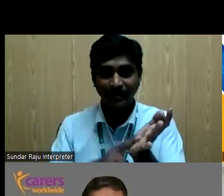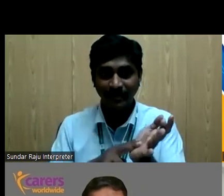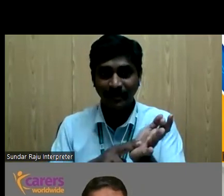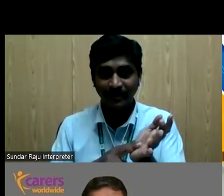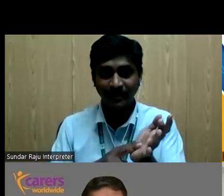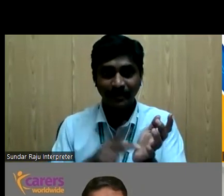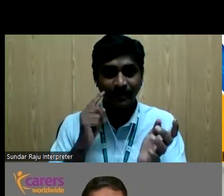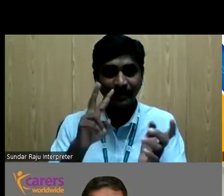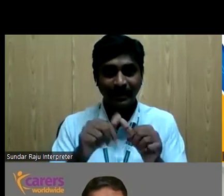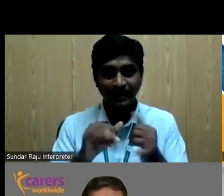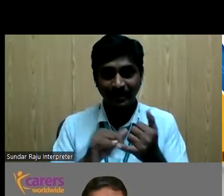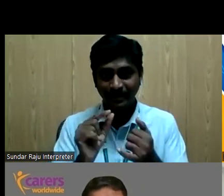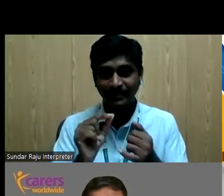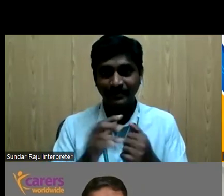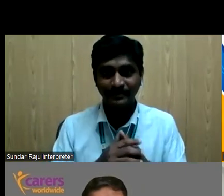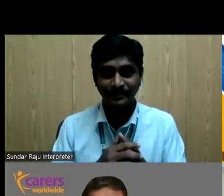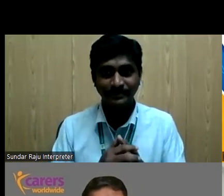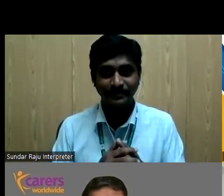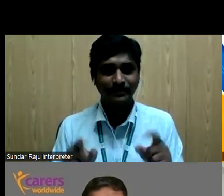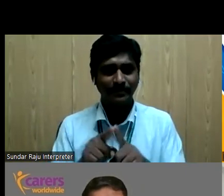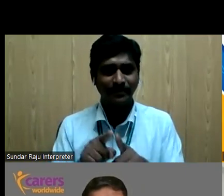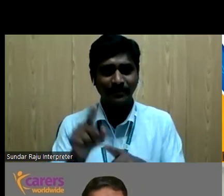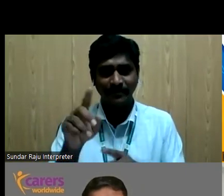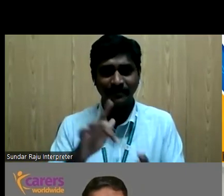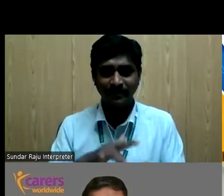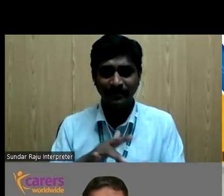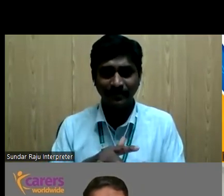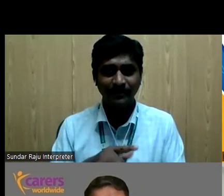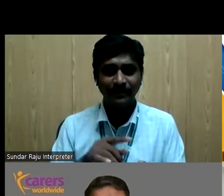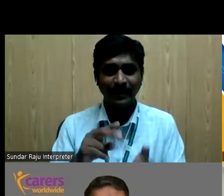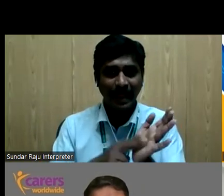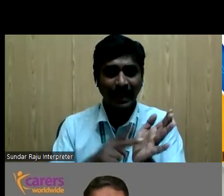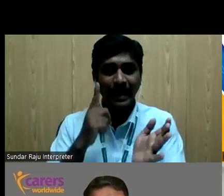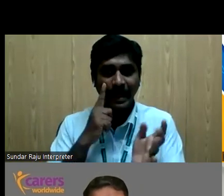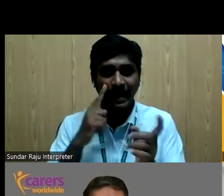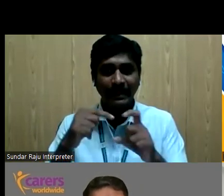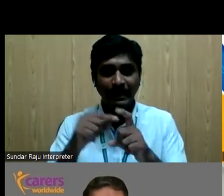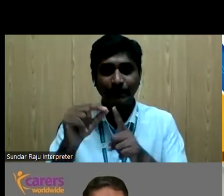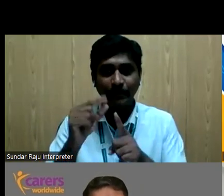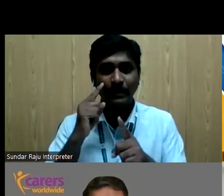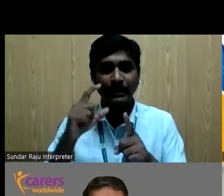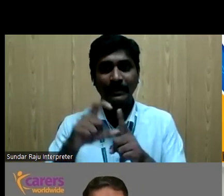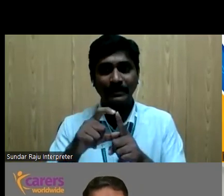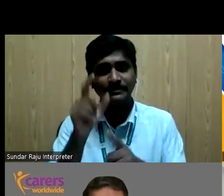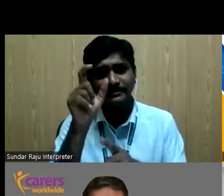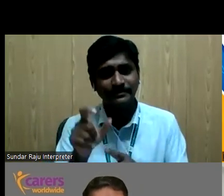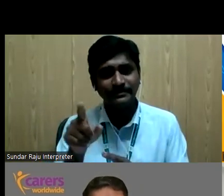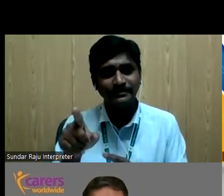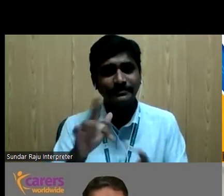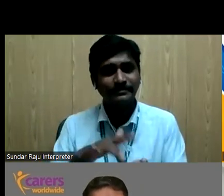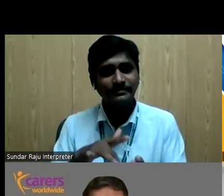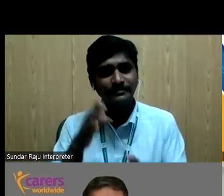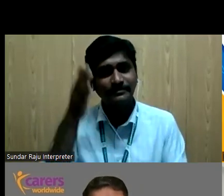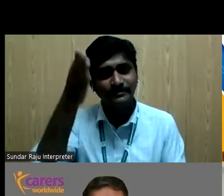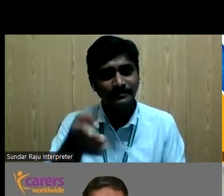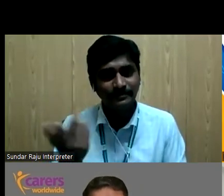that NIEPID also follows family-centric care. So if you can throw some light on what does family-centric care